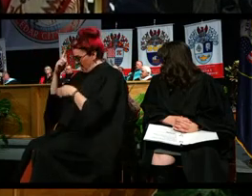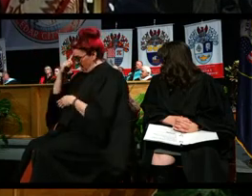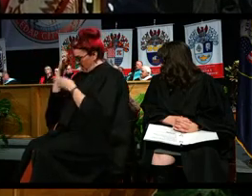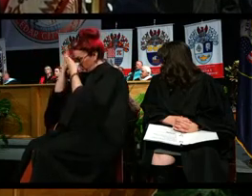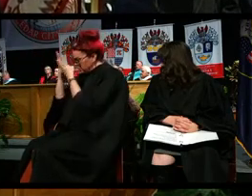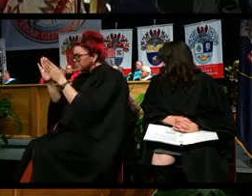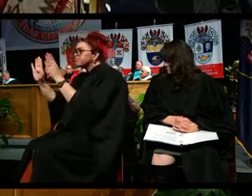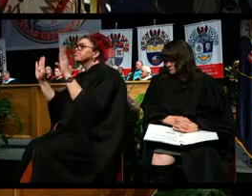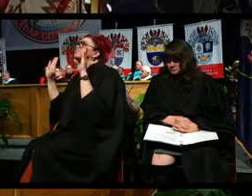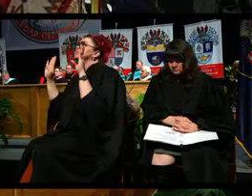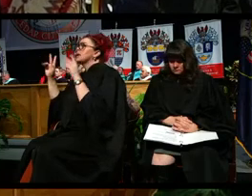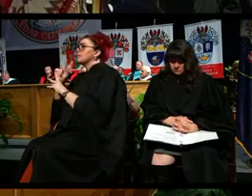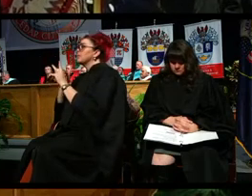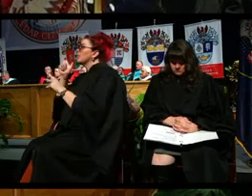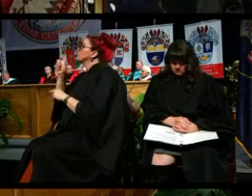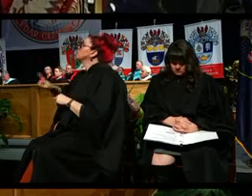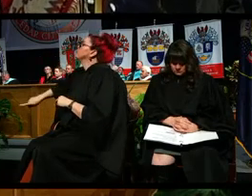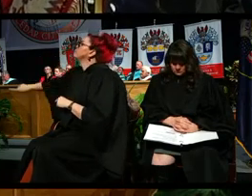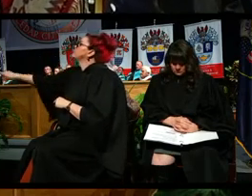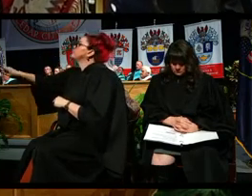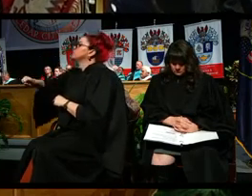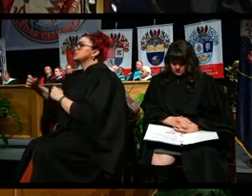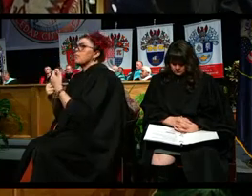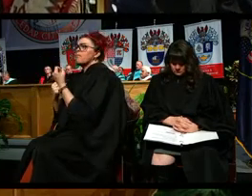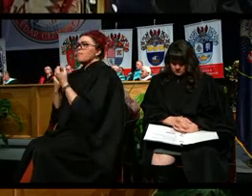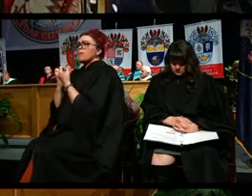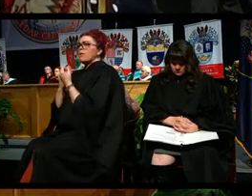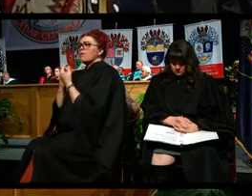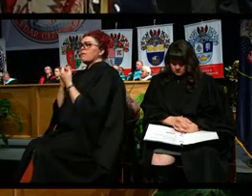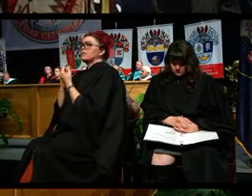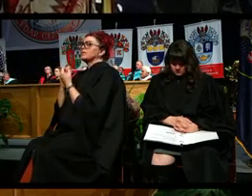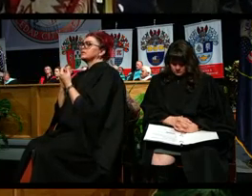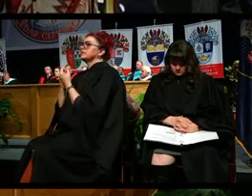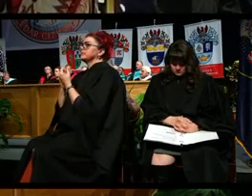who support us, Heavenly Father, Creator, Moam.